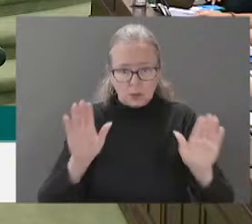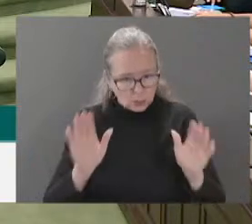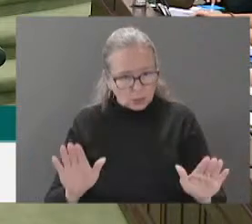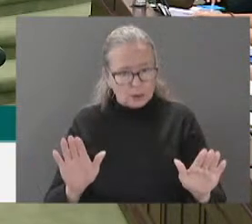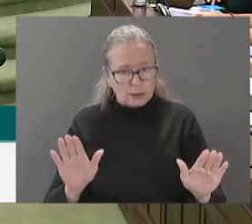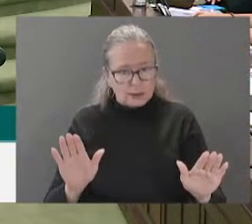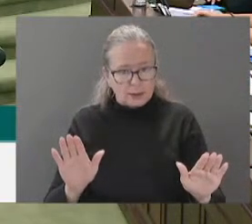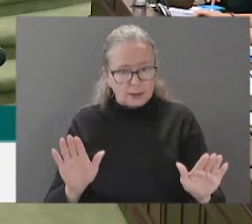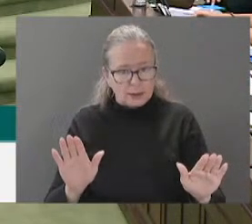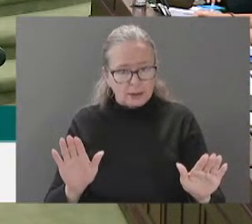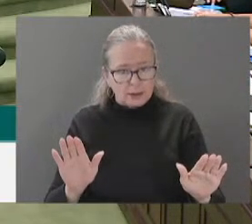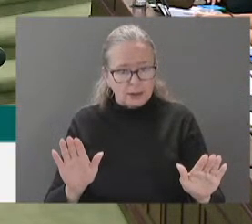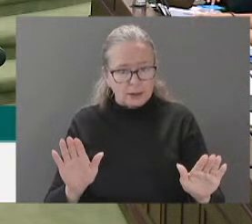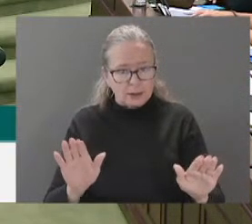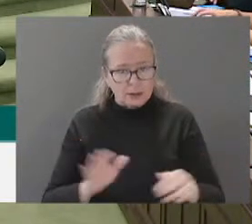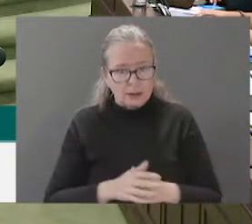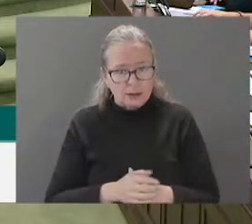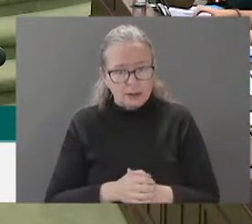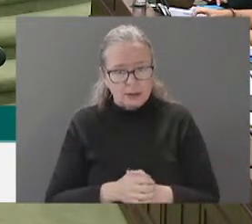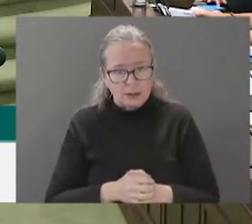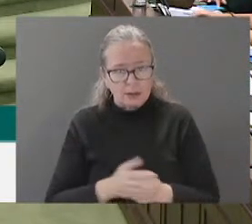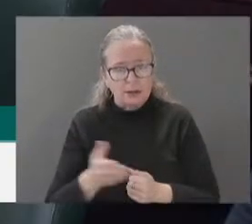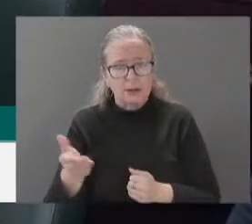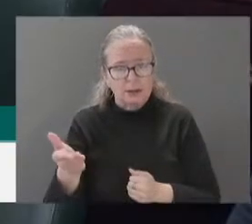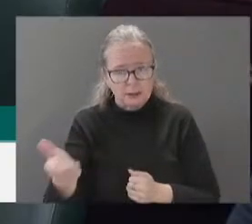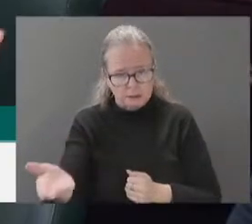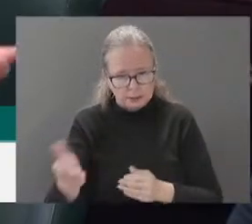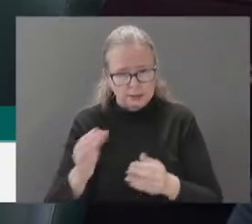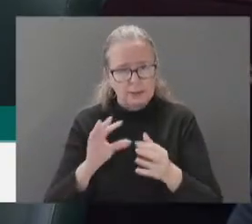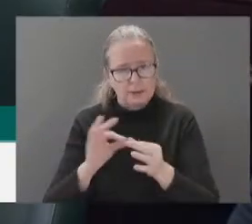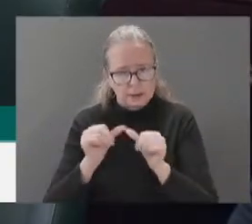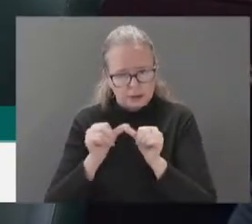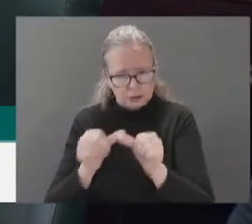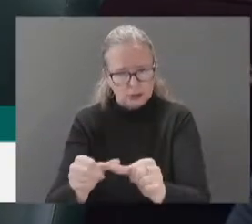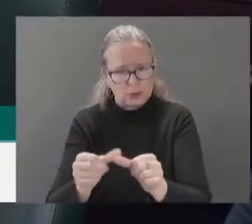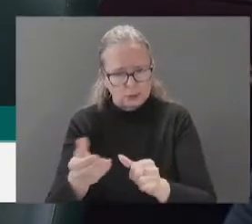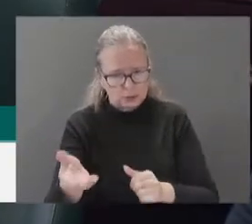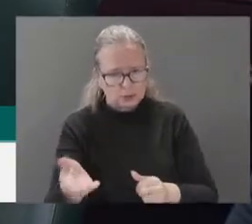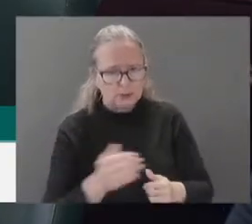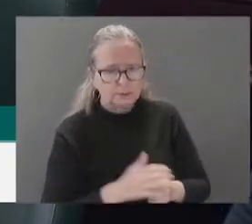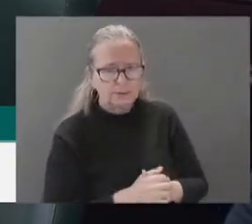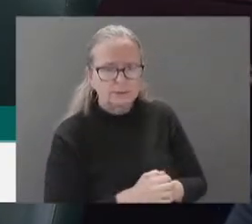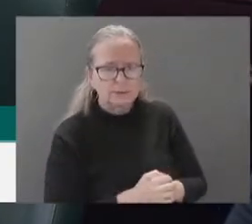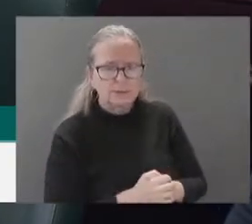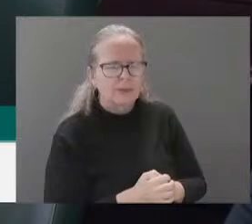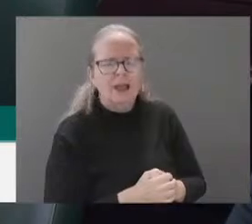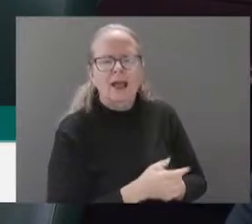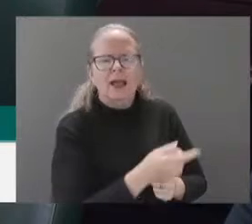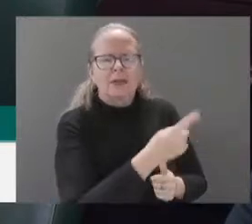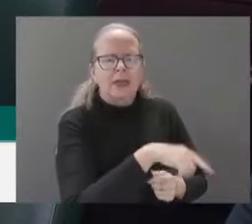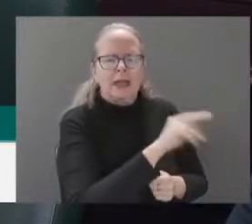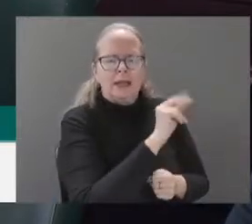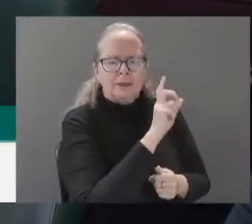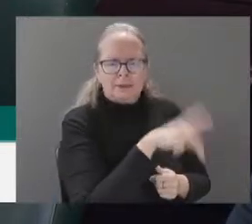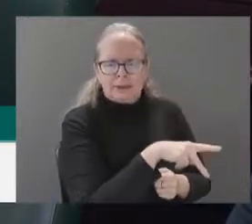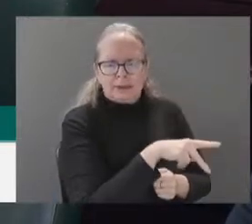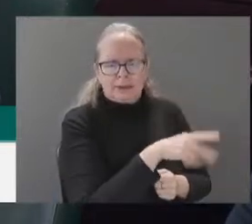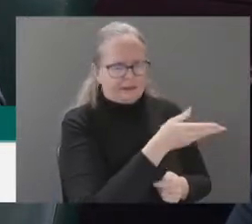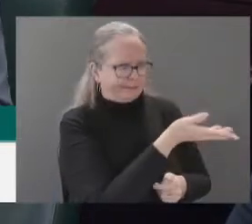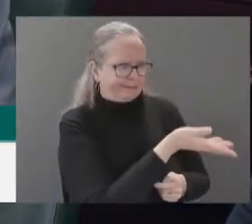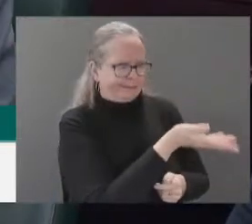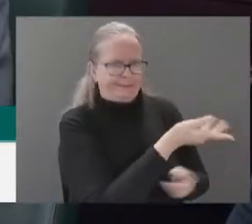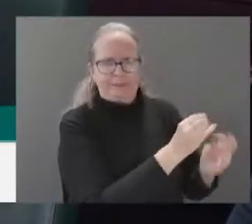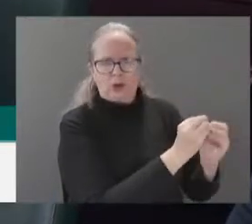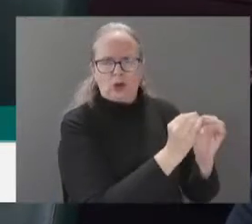order The Honorable Minister of Justice Mr Speaker they're not just coming up against this government's Common Sense policies but their